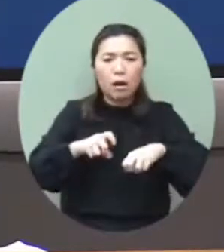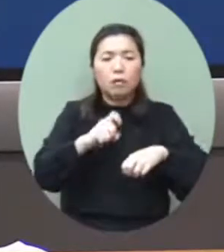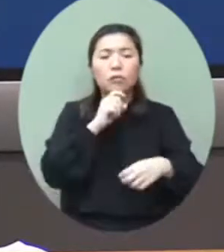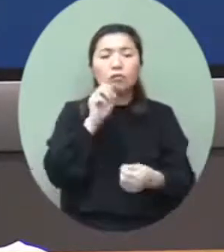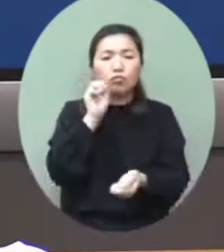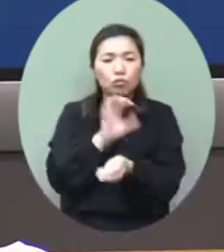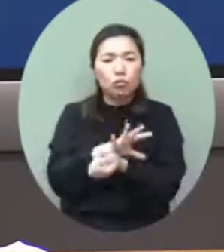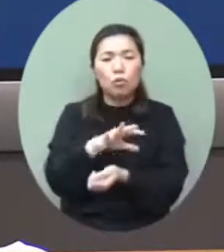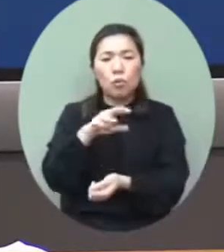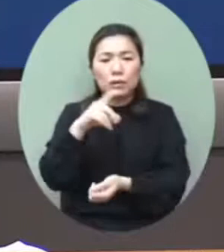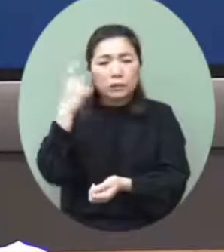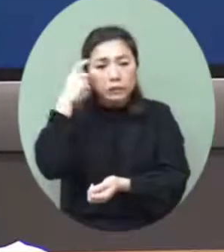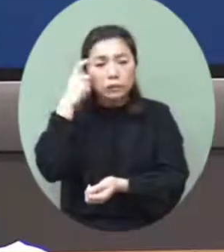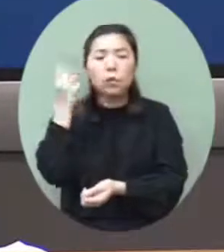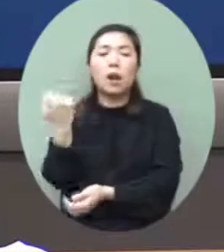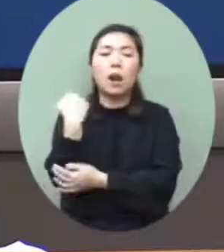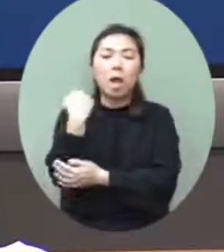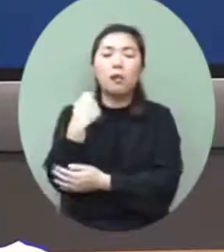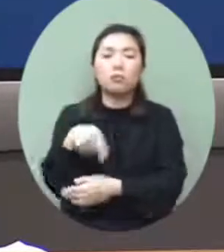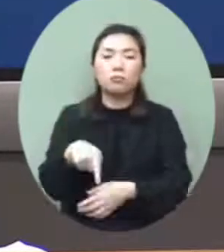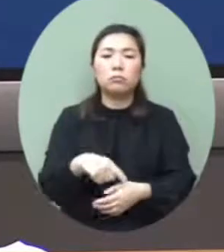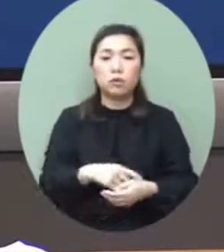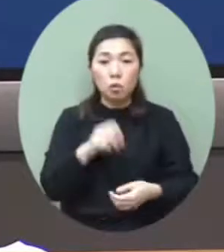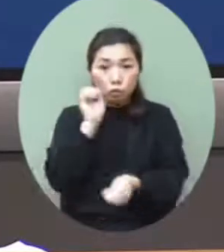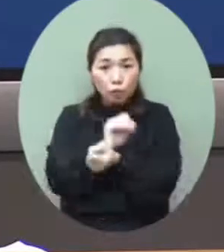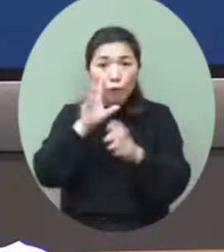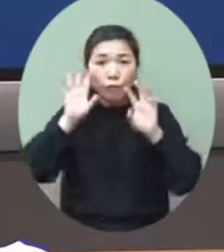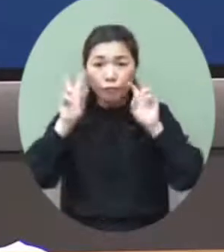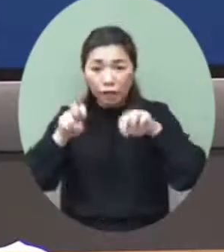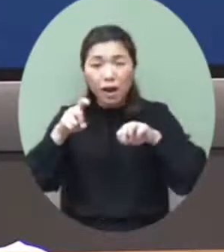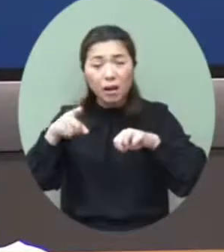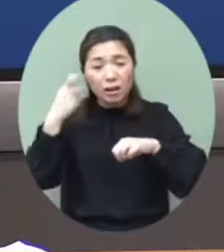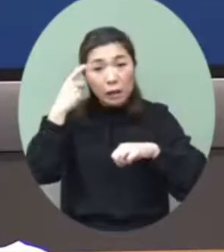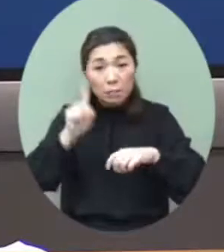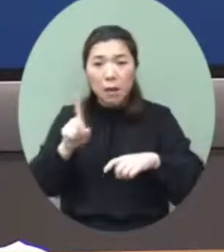can enhance our capacity to